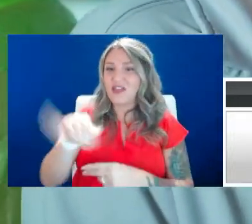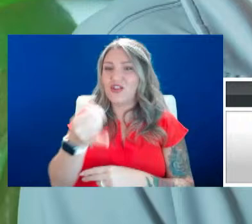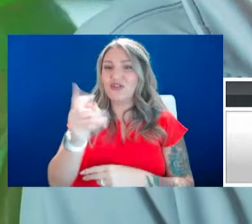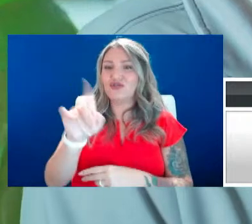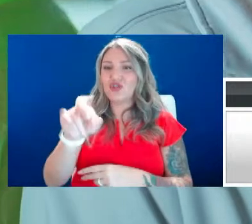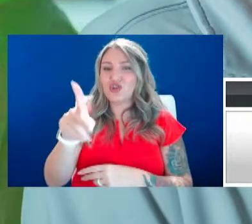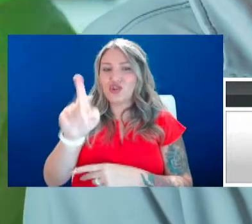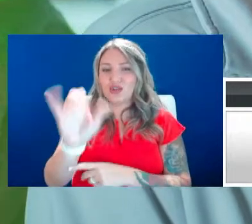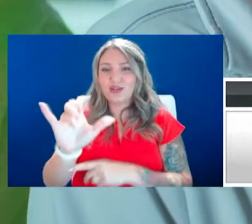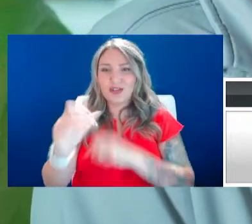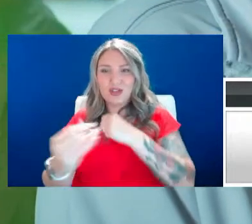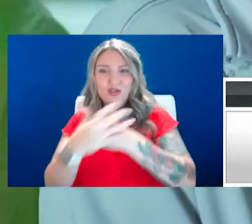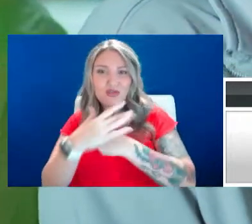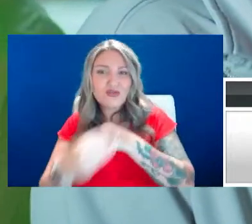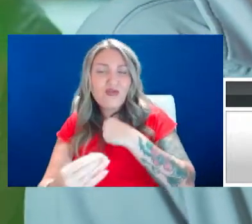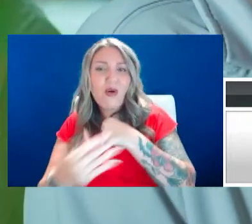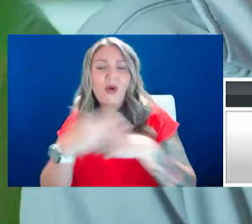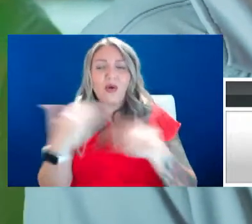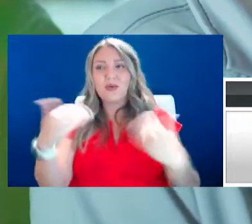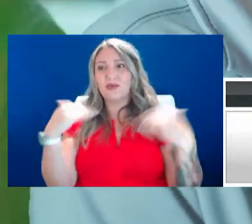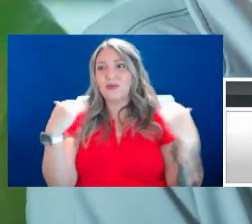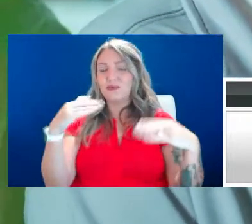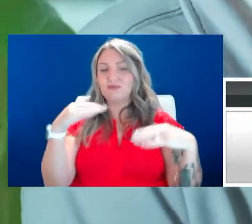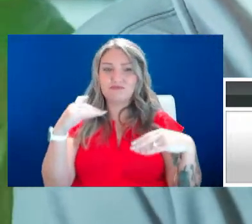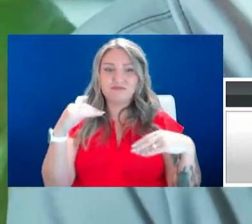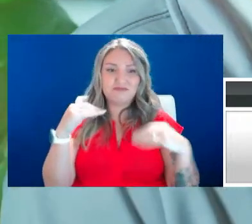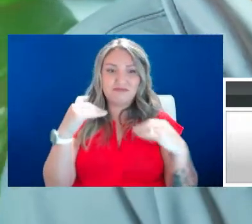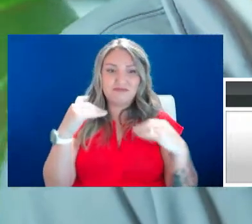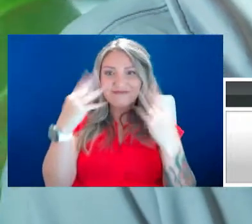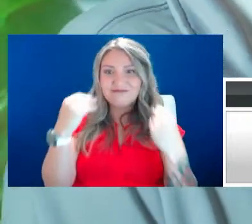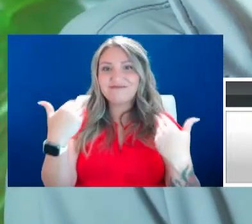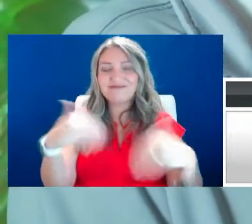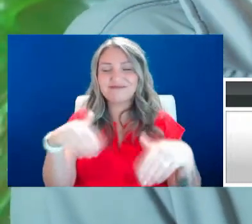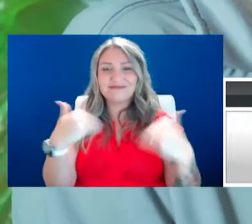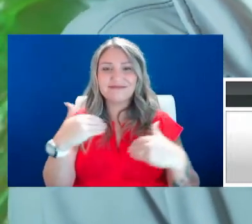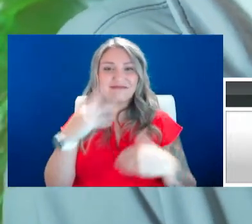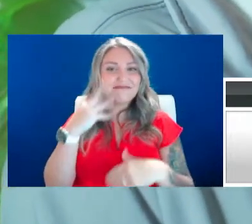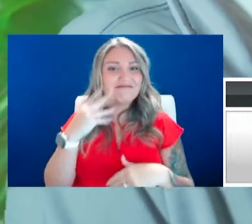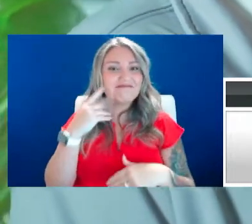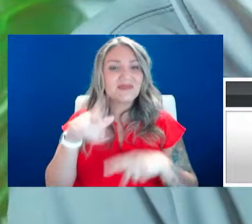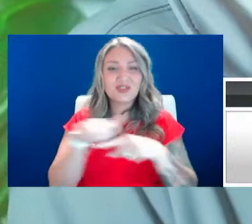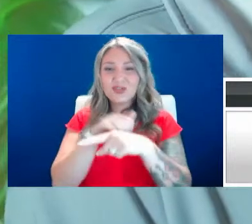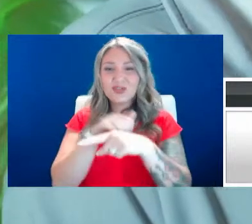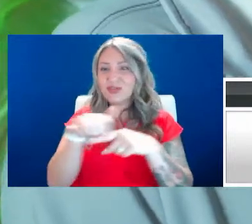incredible experience and multitude of elevation, but they train hard. The training is